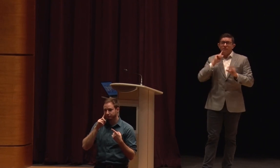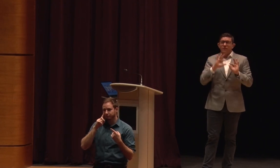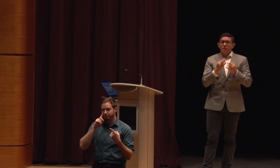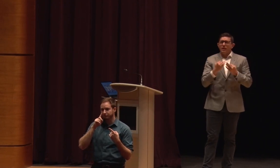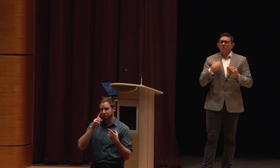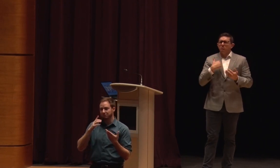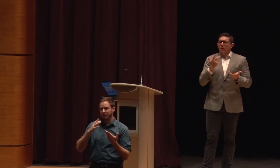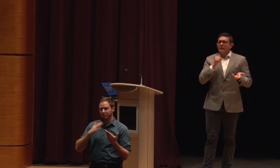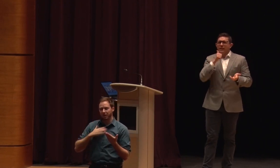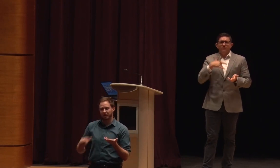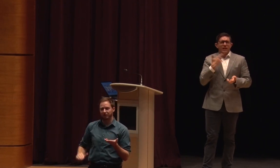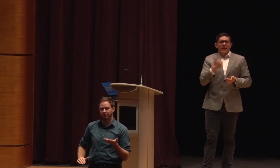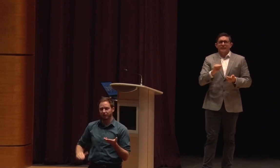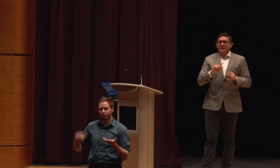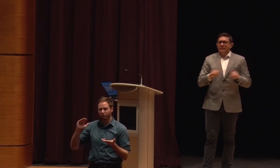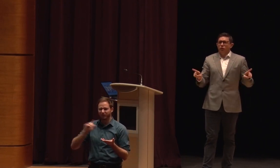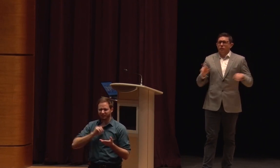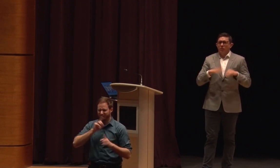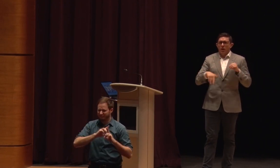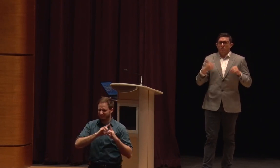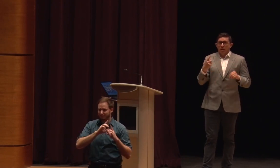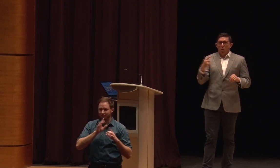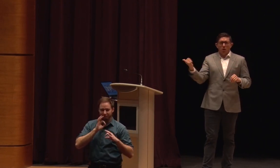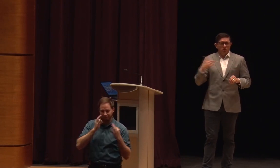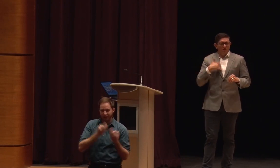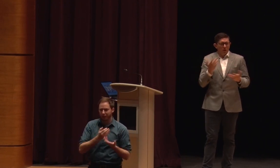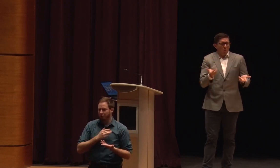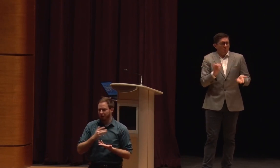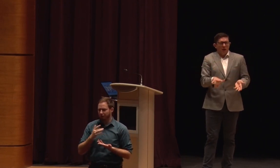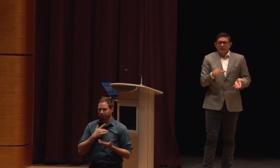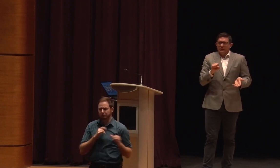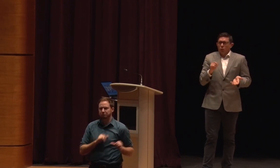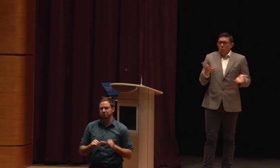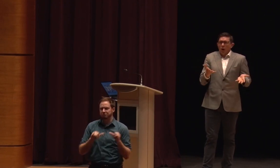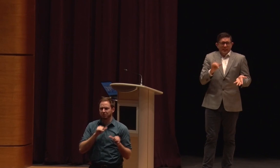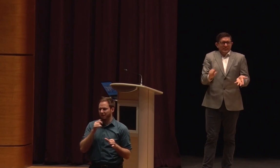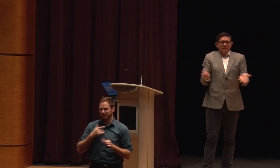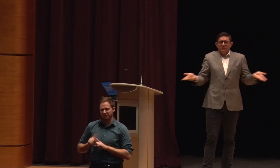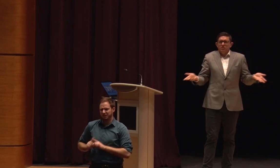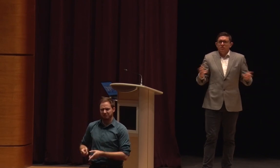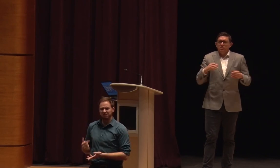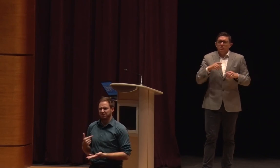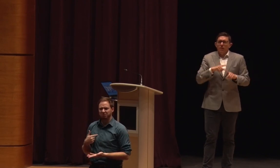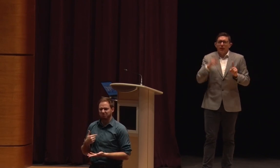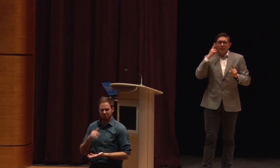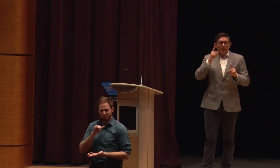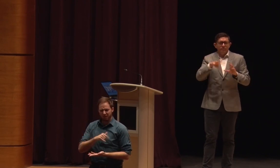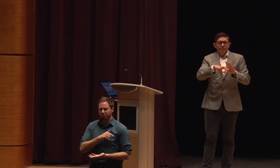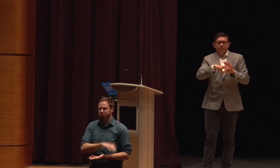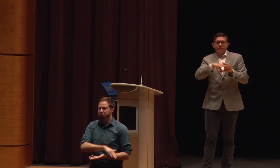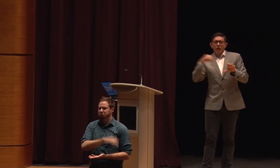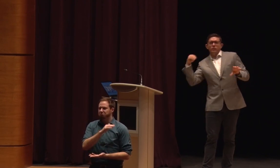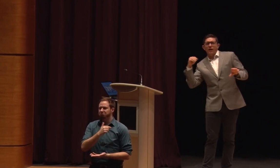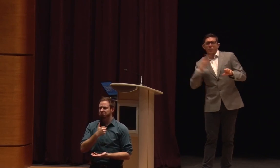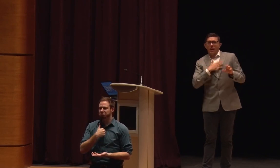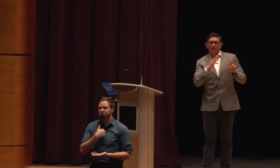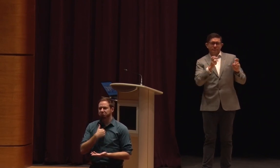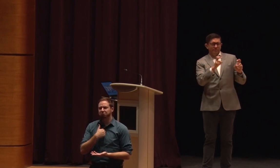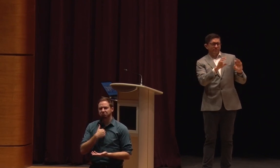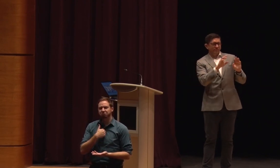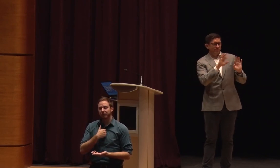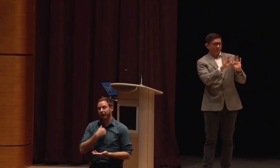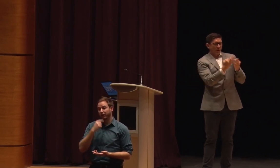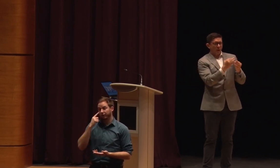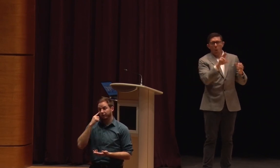Now, in my upbringing in a deaf family, I never felt any different than anyone else. You know, that's just what it was. I